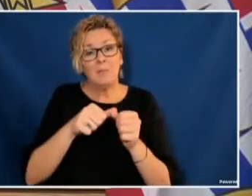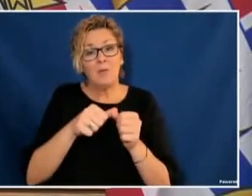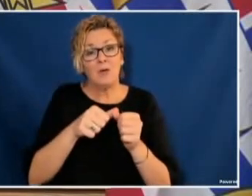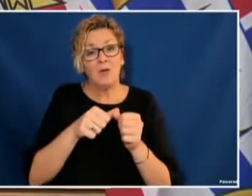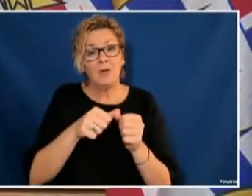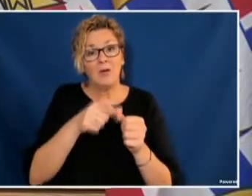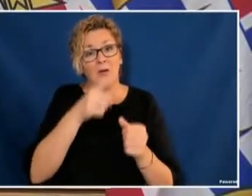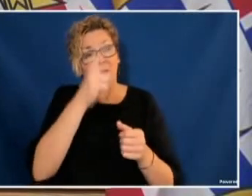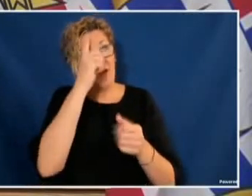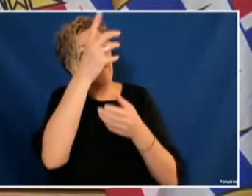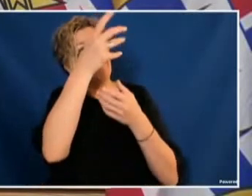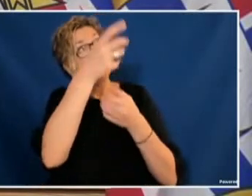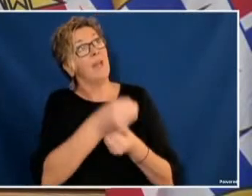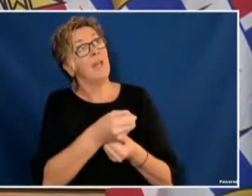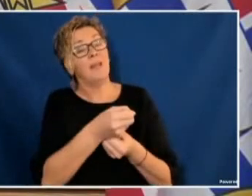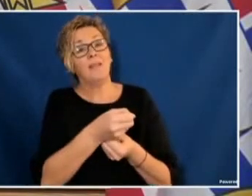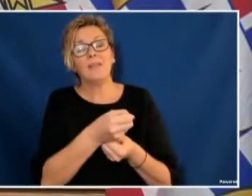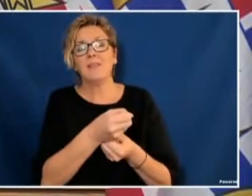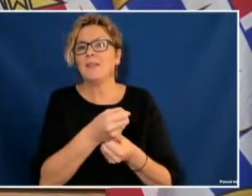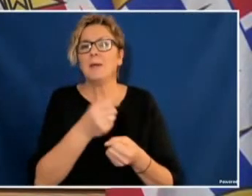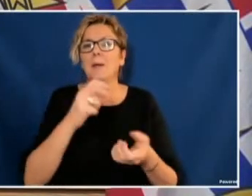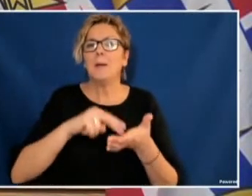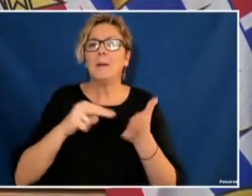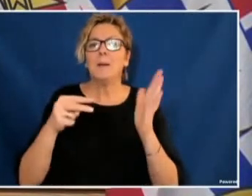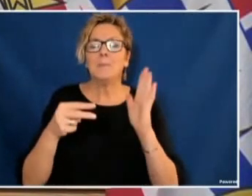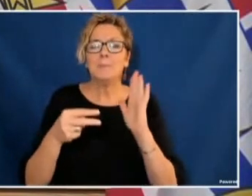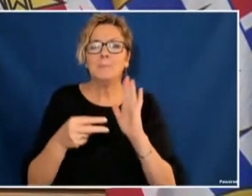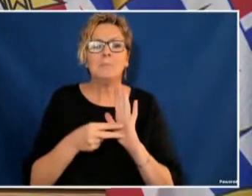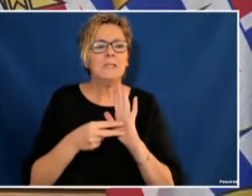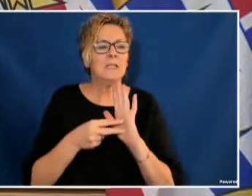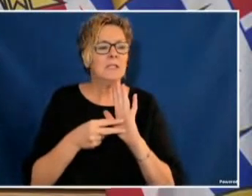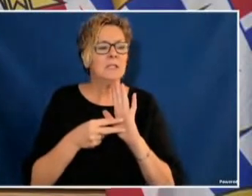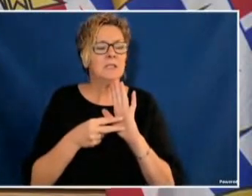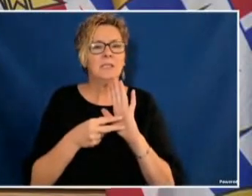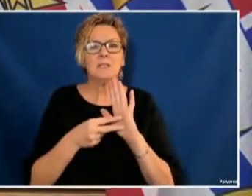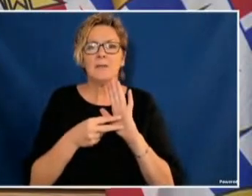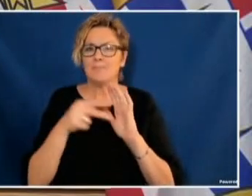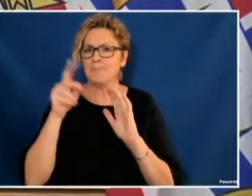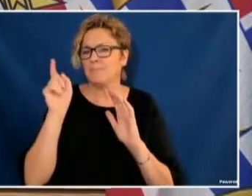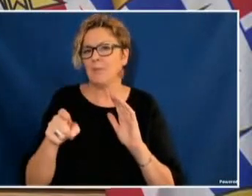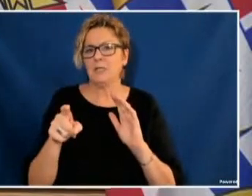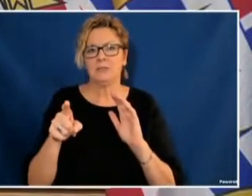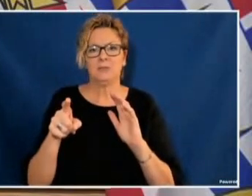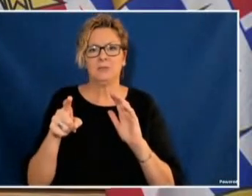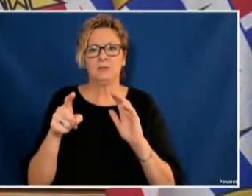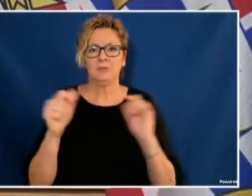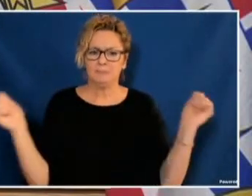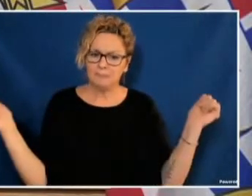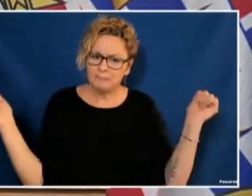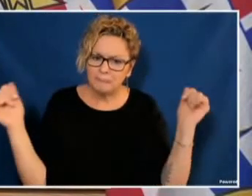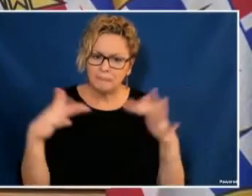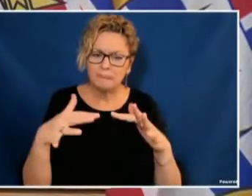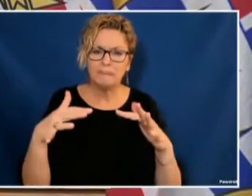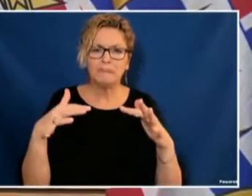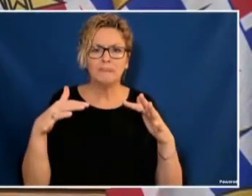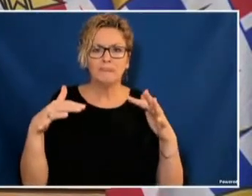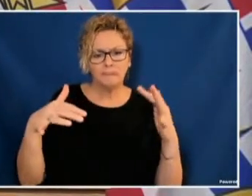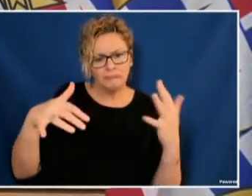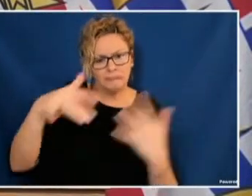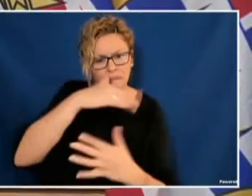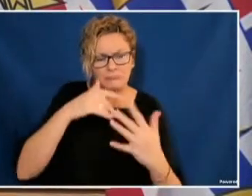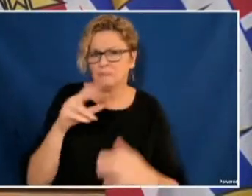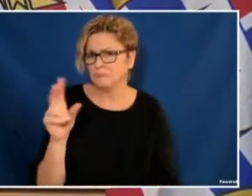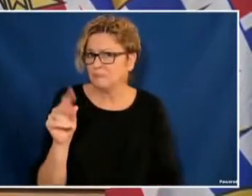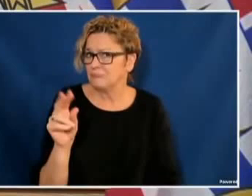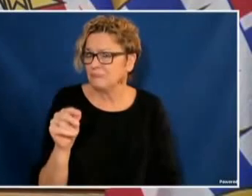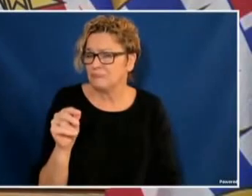We need to push back on COVID-19, united and together. If you are in doubt, remember you